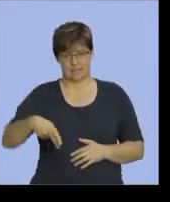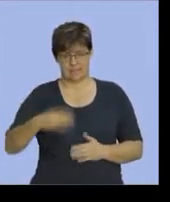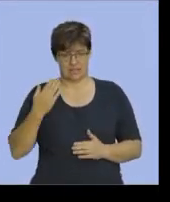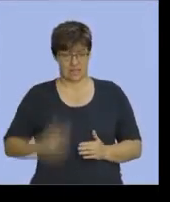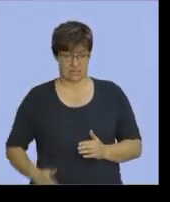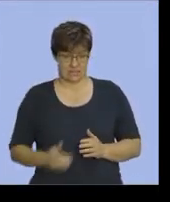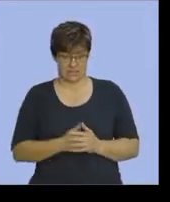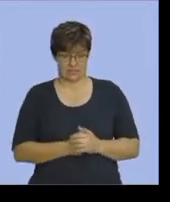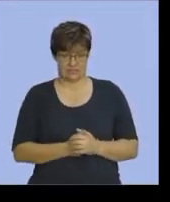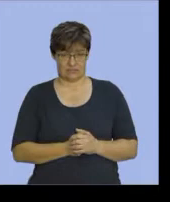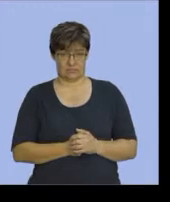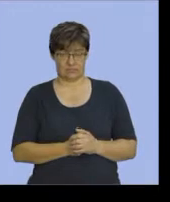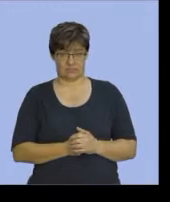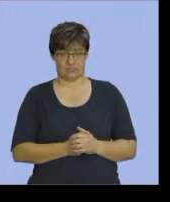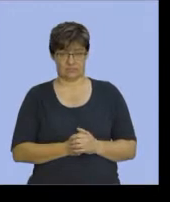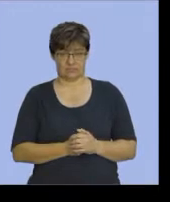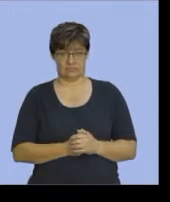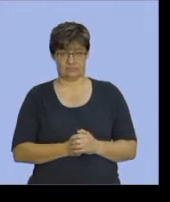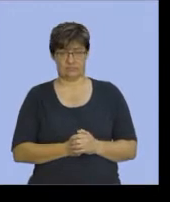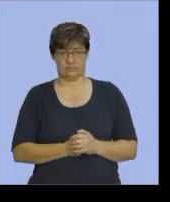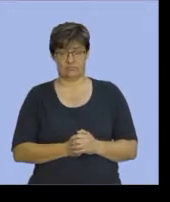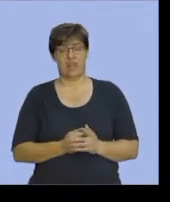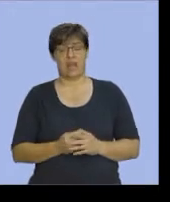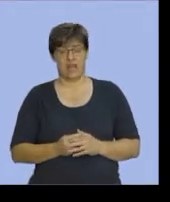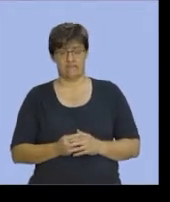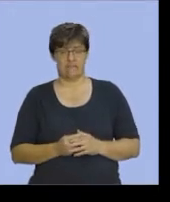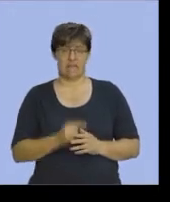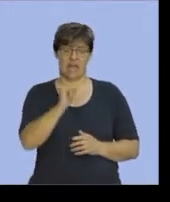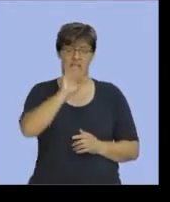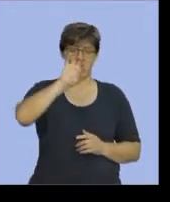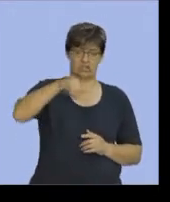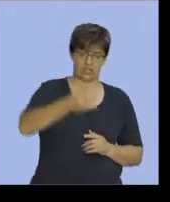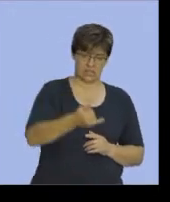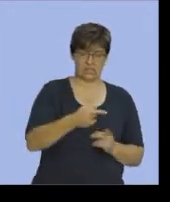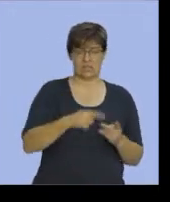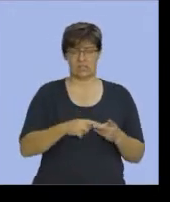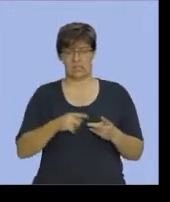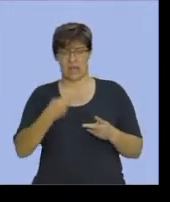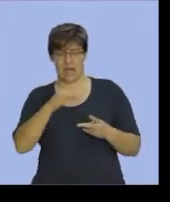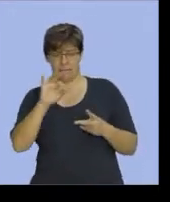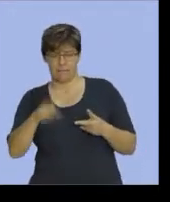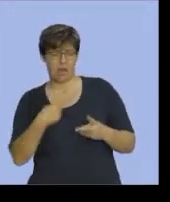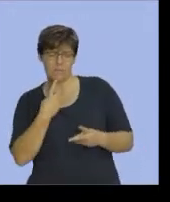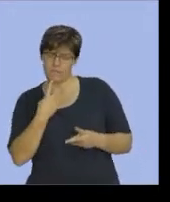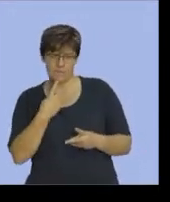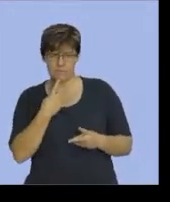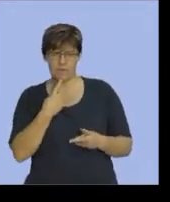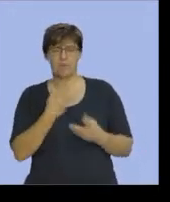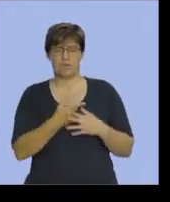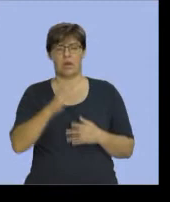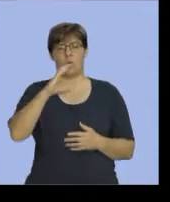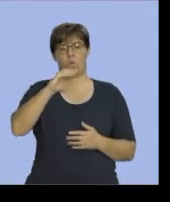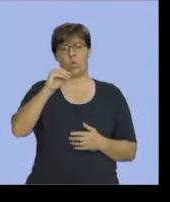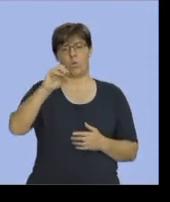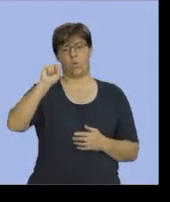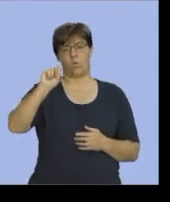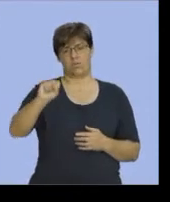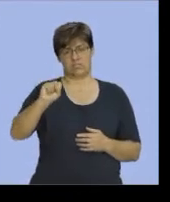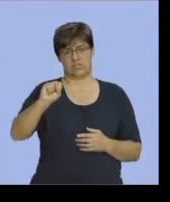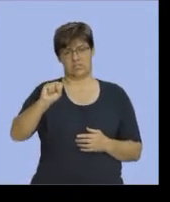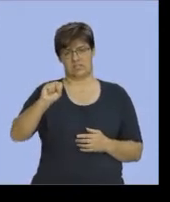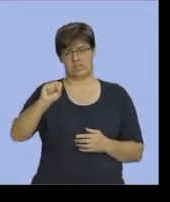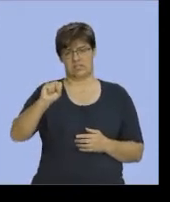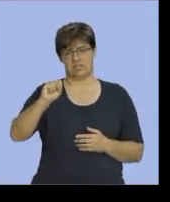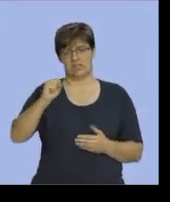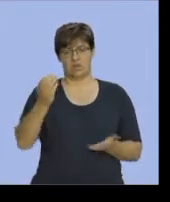the hypotenuse side. So now I'm having adjacent and hypotenuse, meaning I'm dealing with the